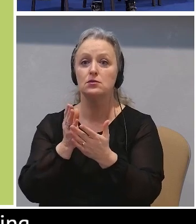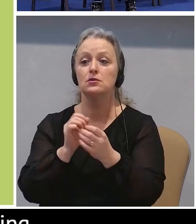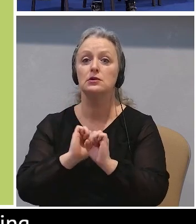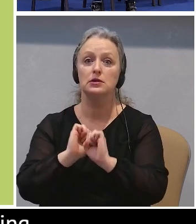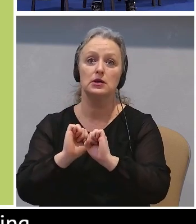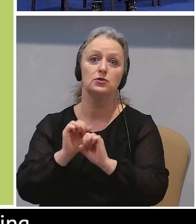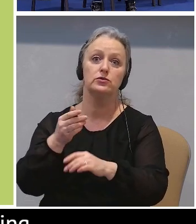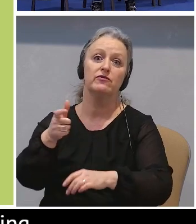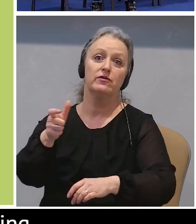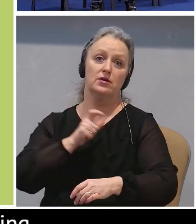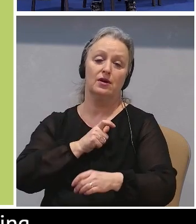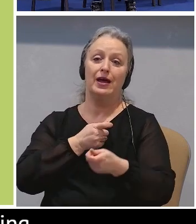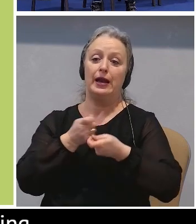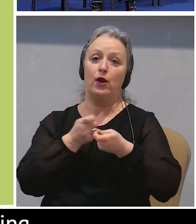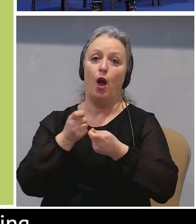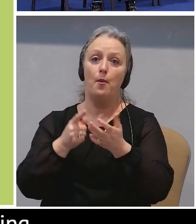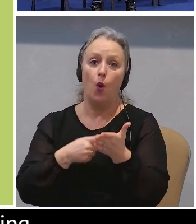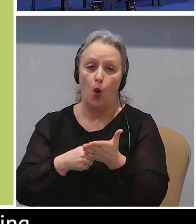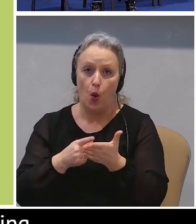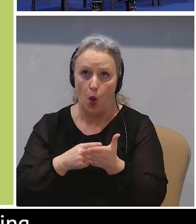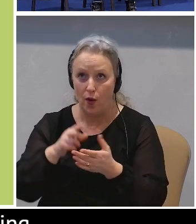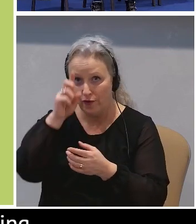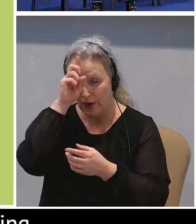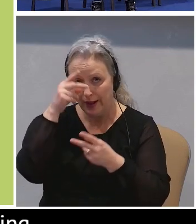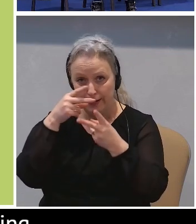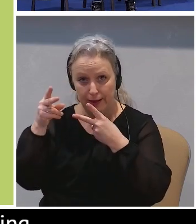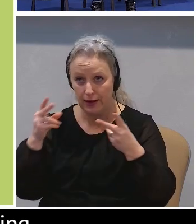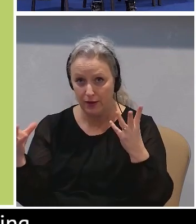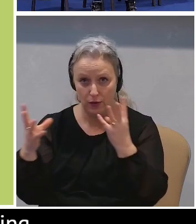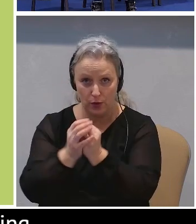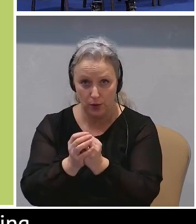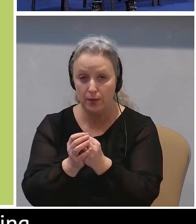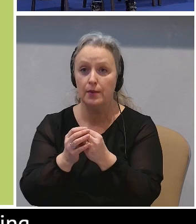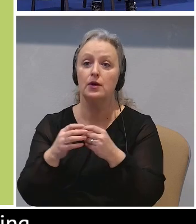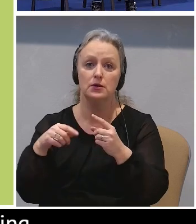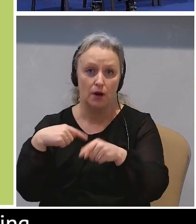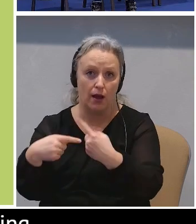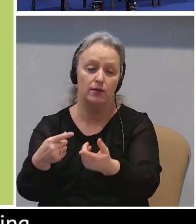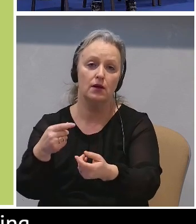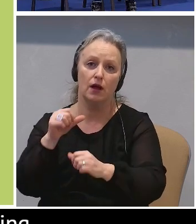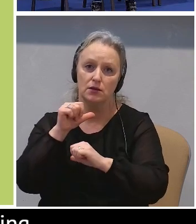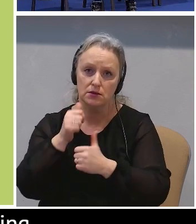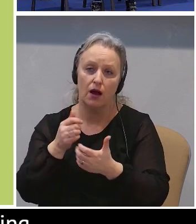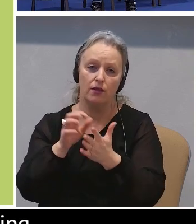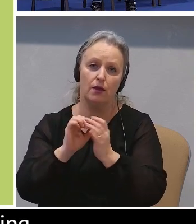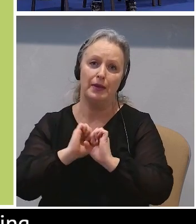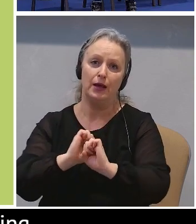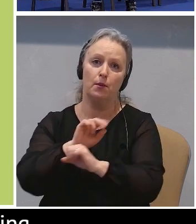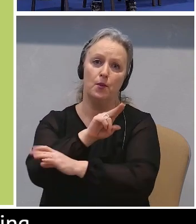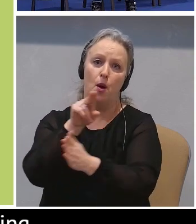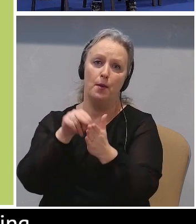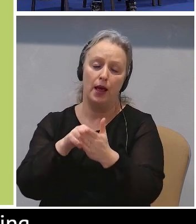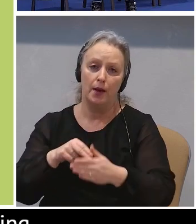an insurance. But in some cases, they are part of the gamut of the intervention that is covered by the